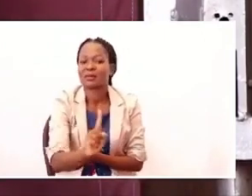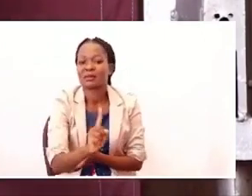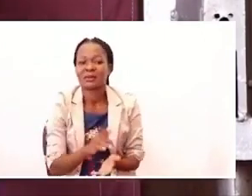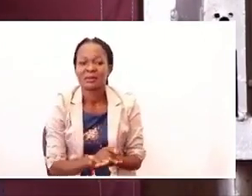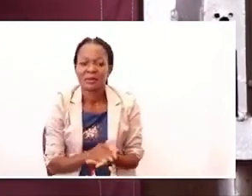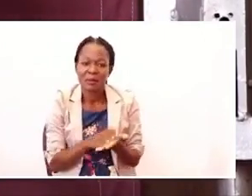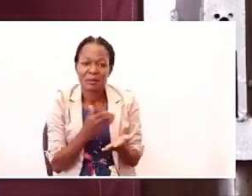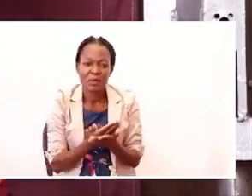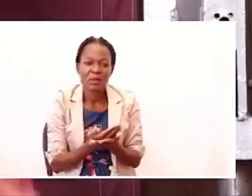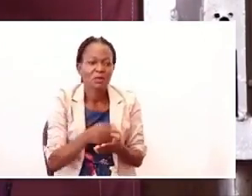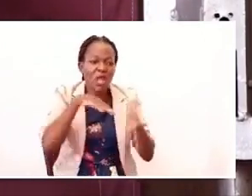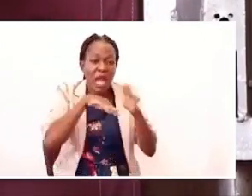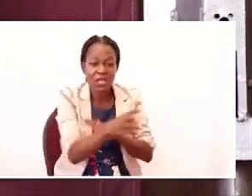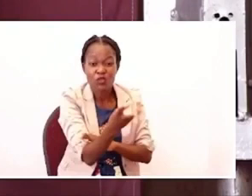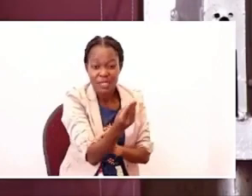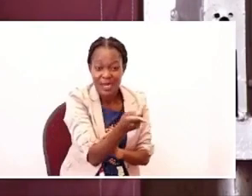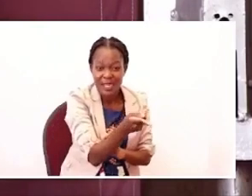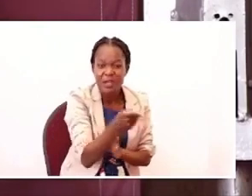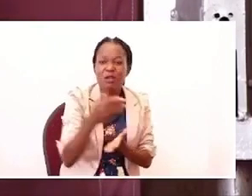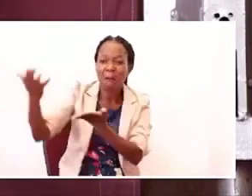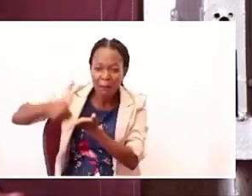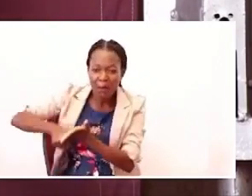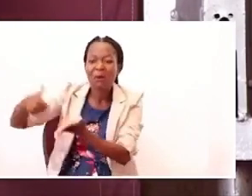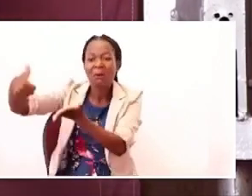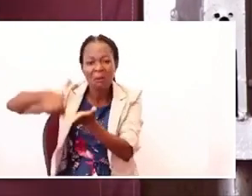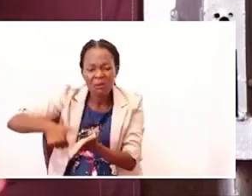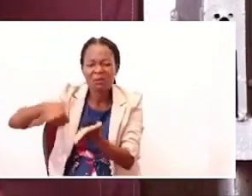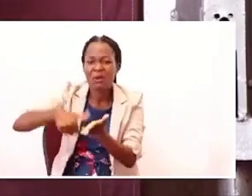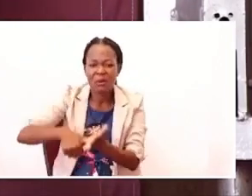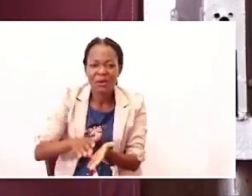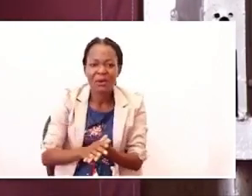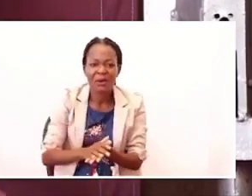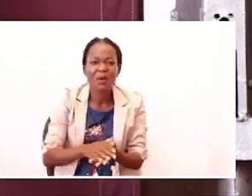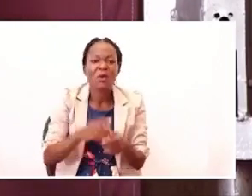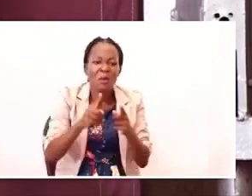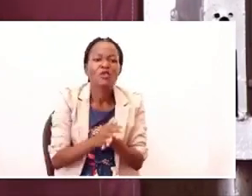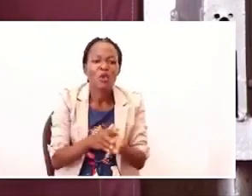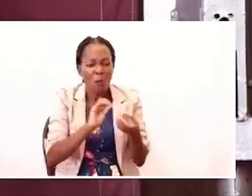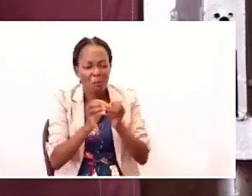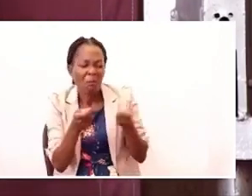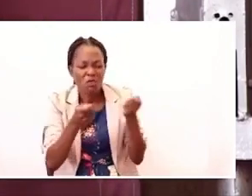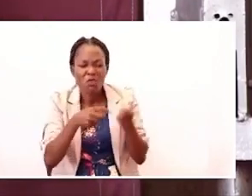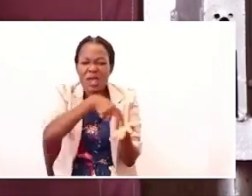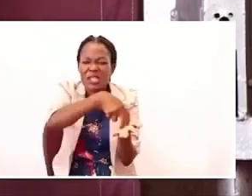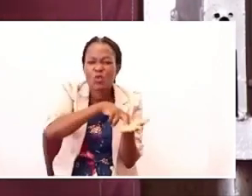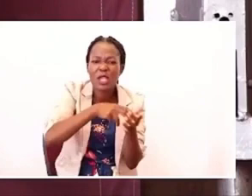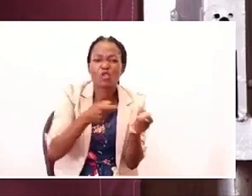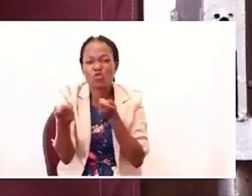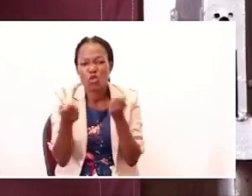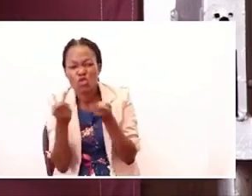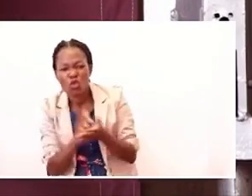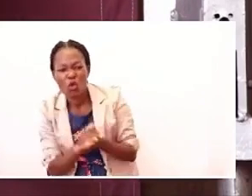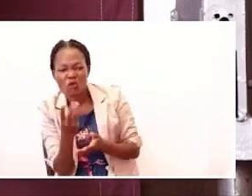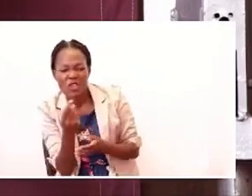Because if the treasury borrows irresponsibly and the regulator is weak, too weak to control fiscal